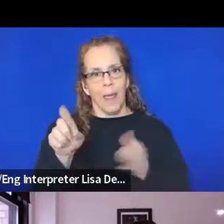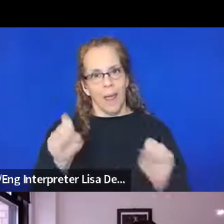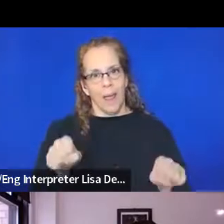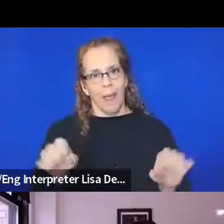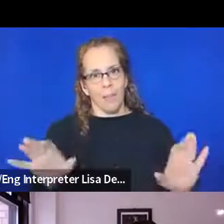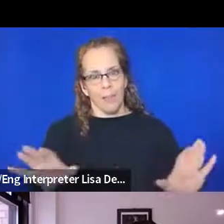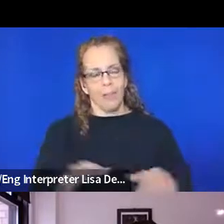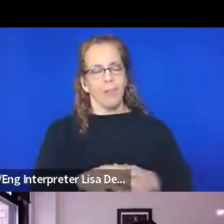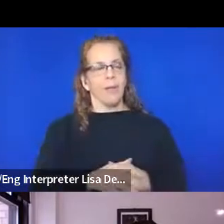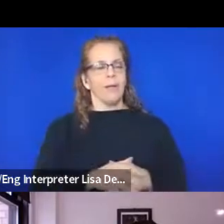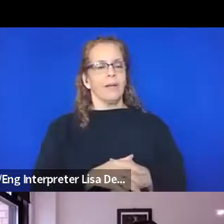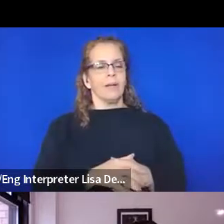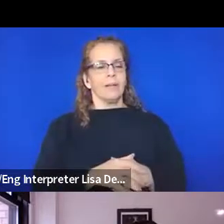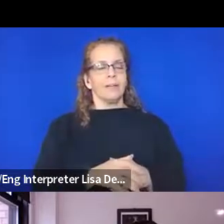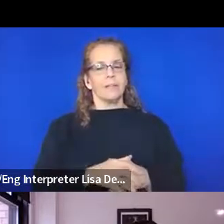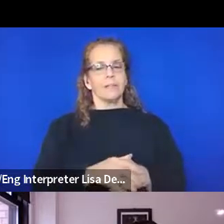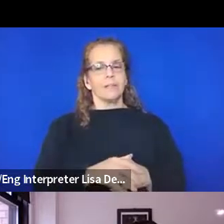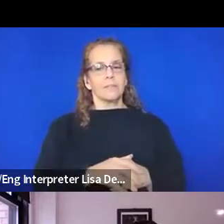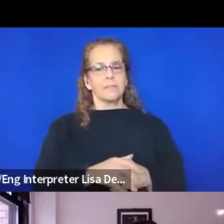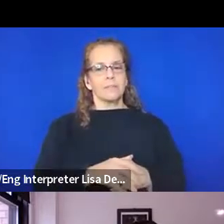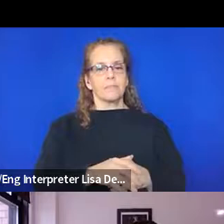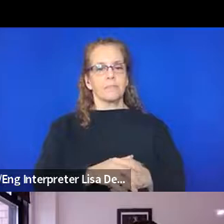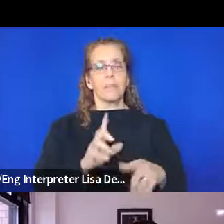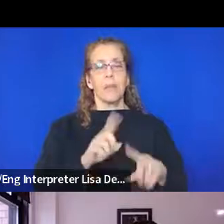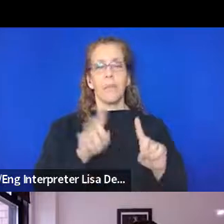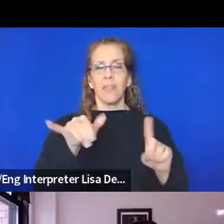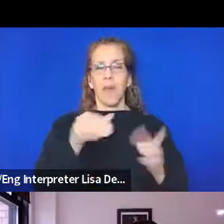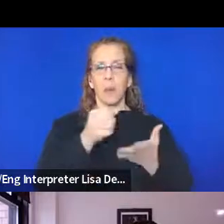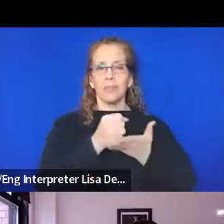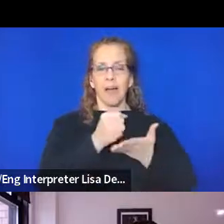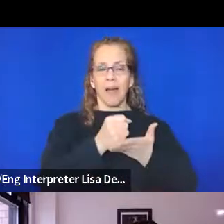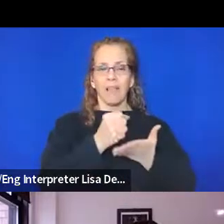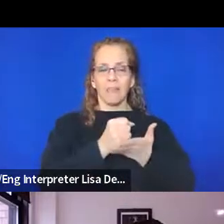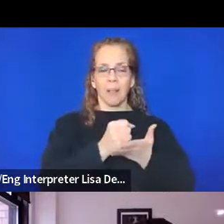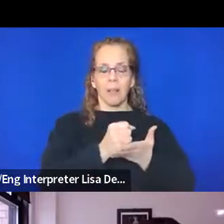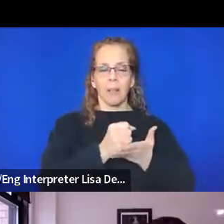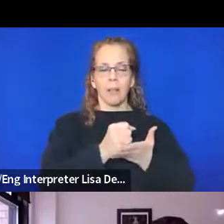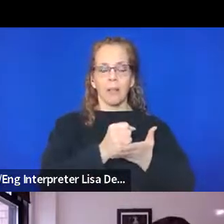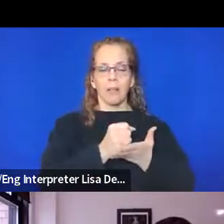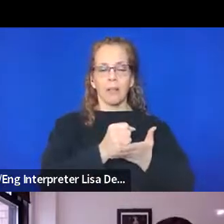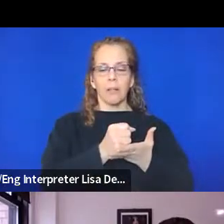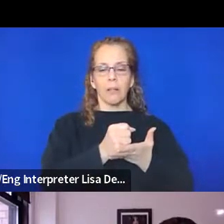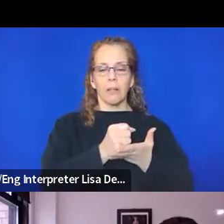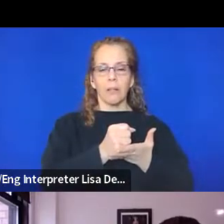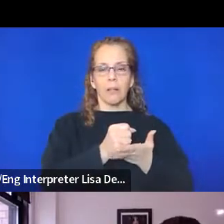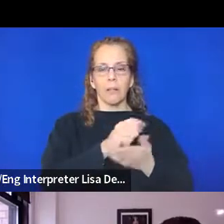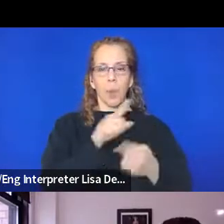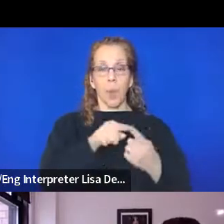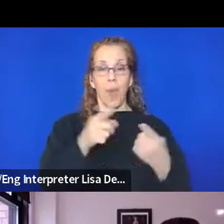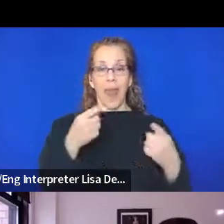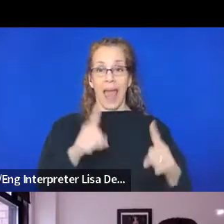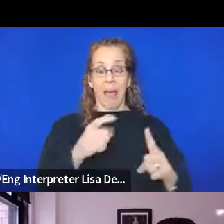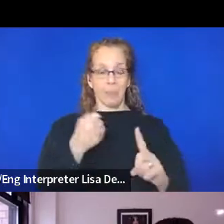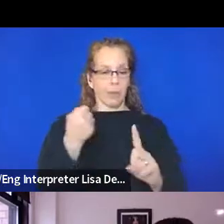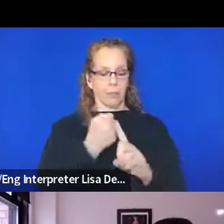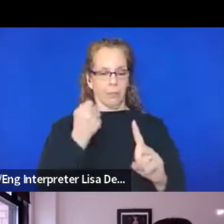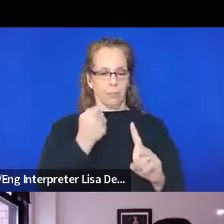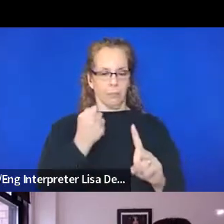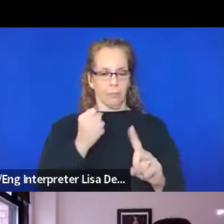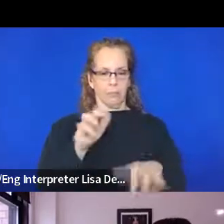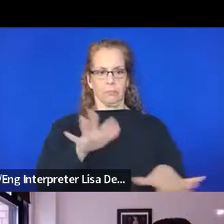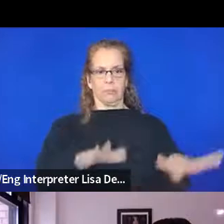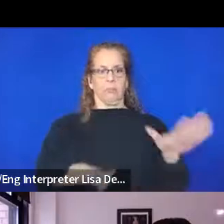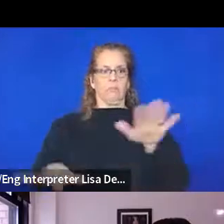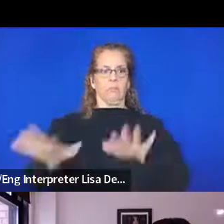really helpful, when we were in an unknown sort of terrain in terms of what